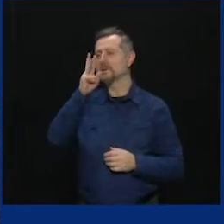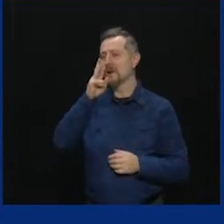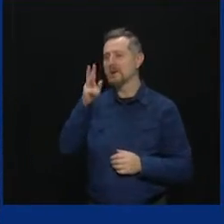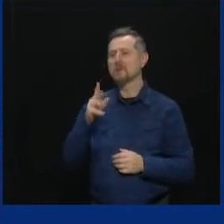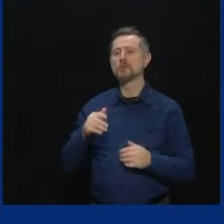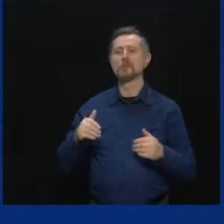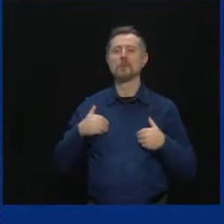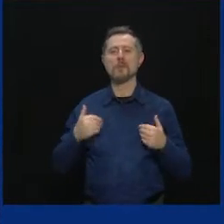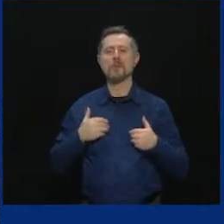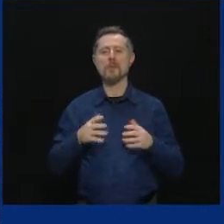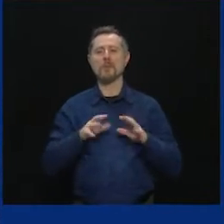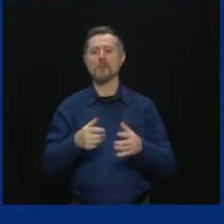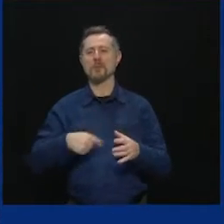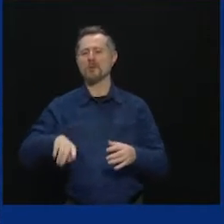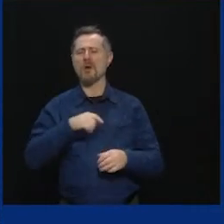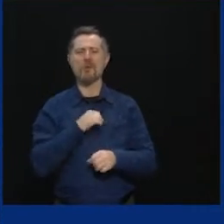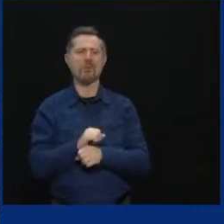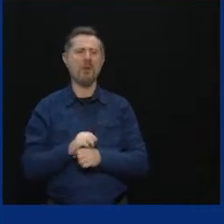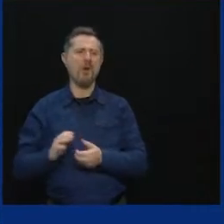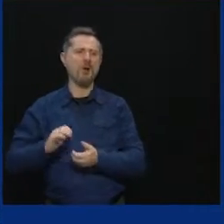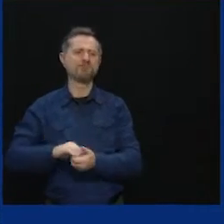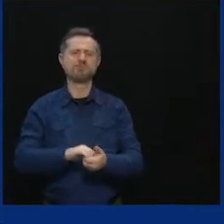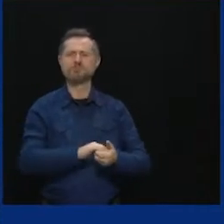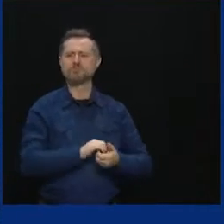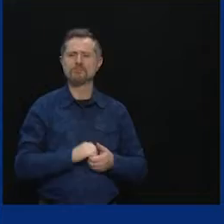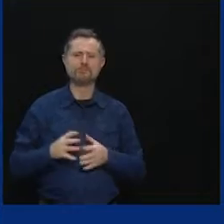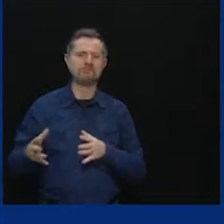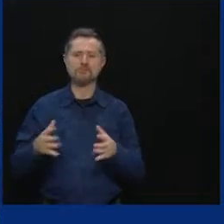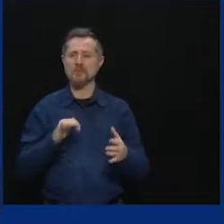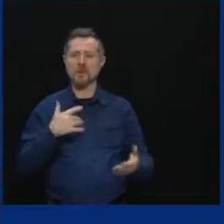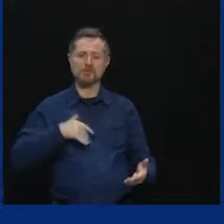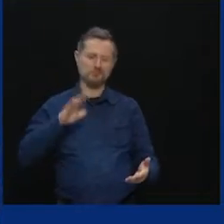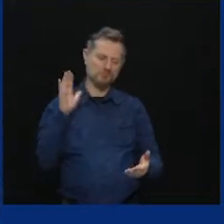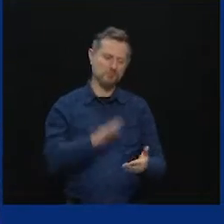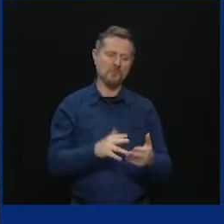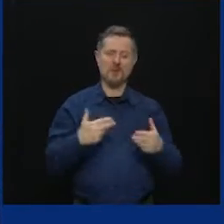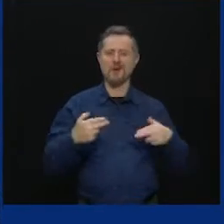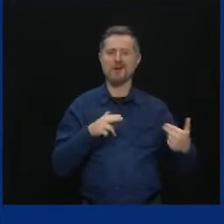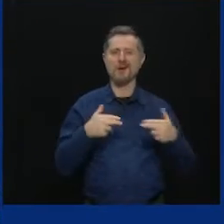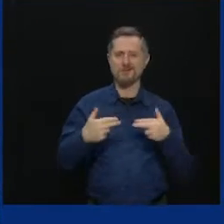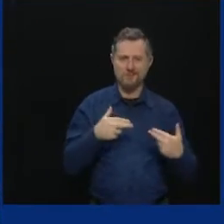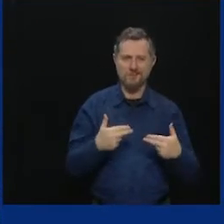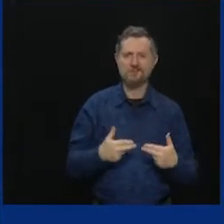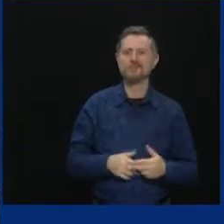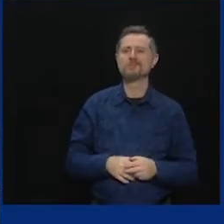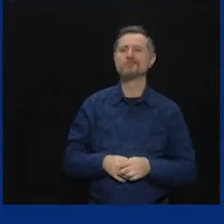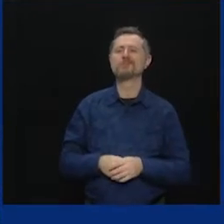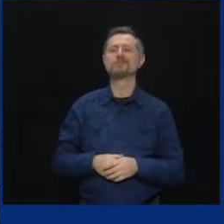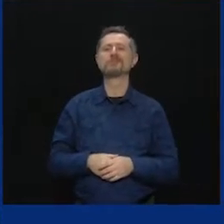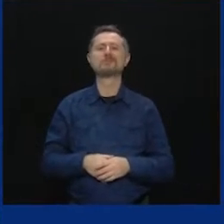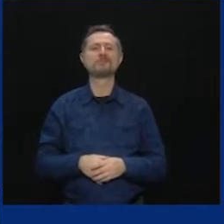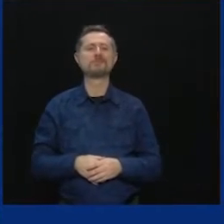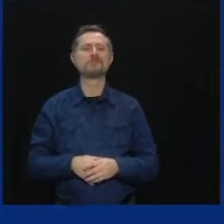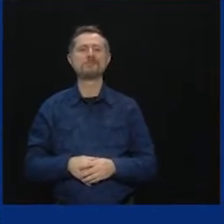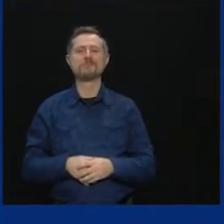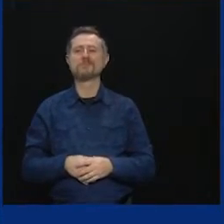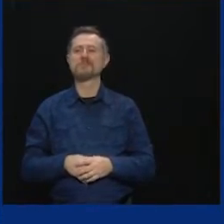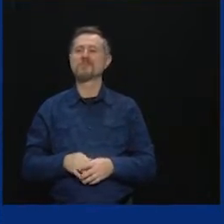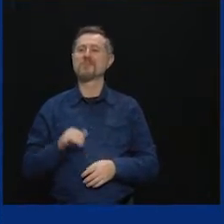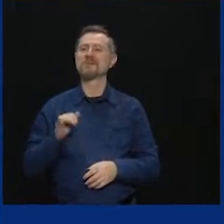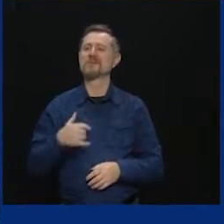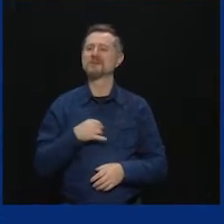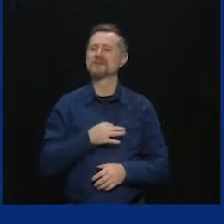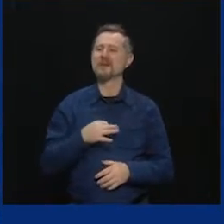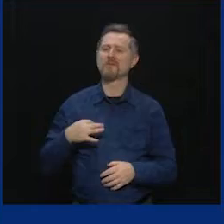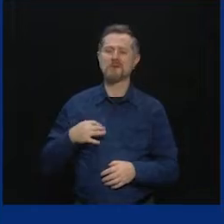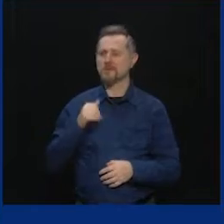we all partner together to fight this thing called gun violence. We have a team, I don't want to say a staff or a crew,